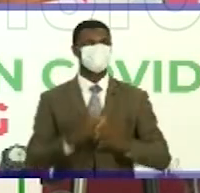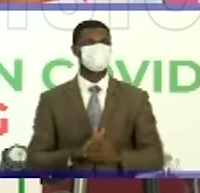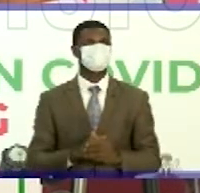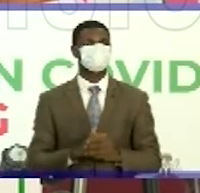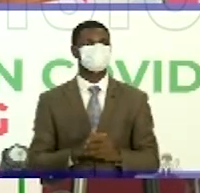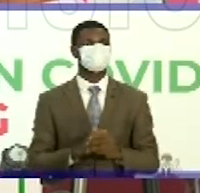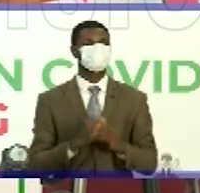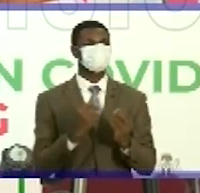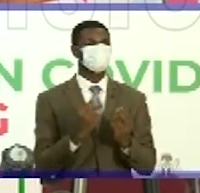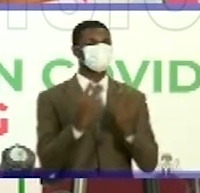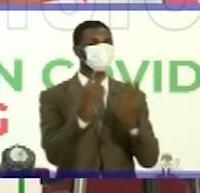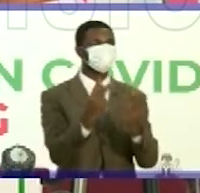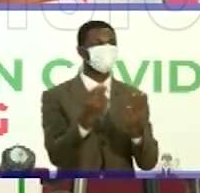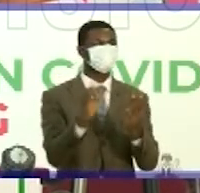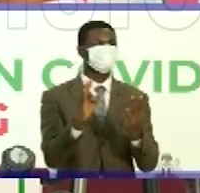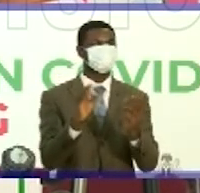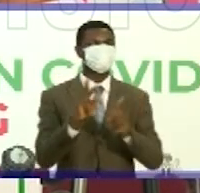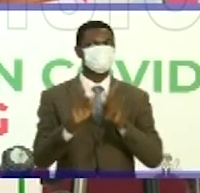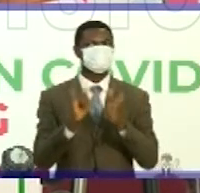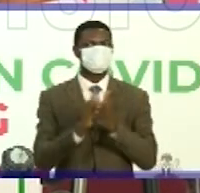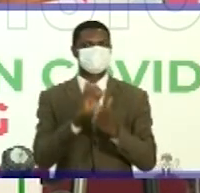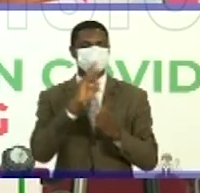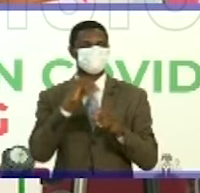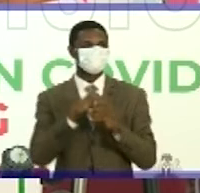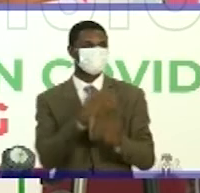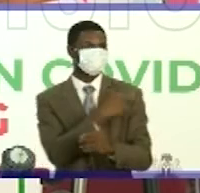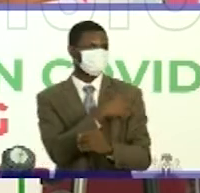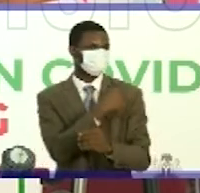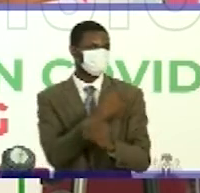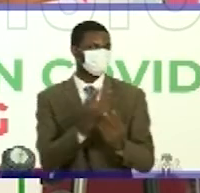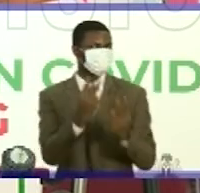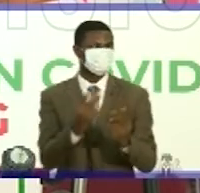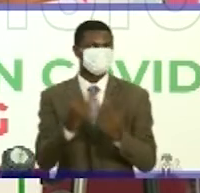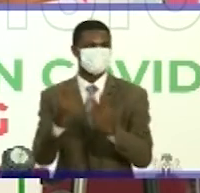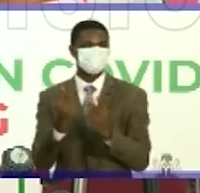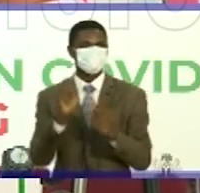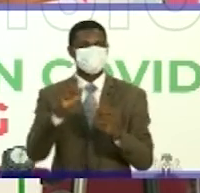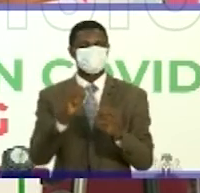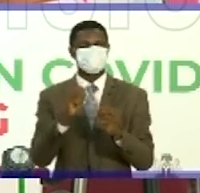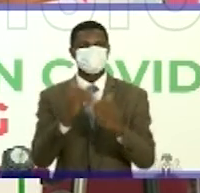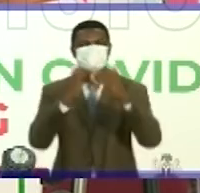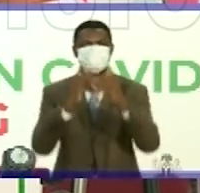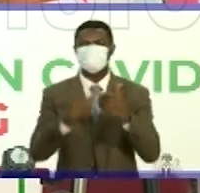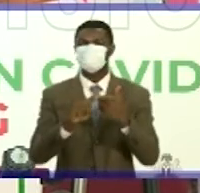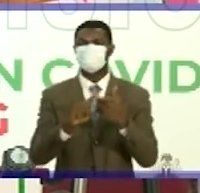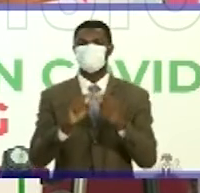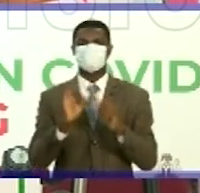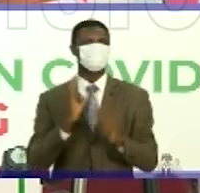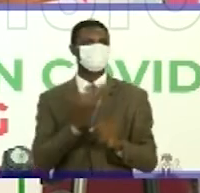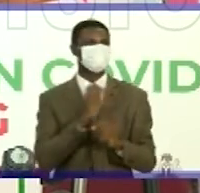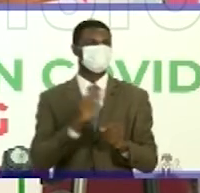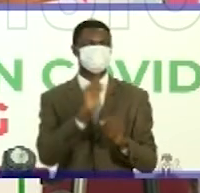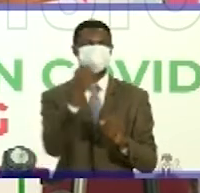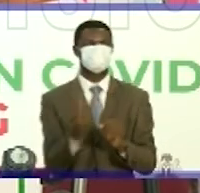Visiting of hospitalized patients remains limited to immediate family, and we continue to recommend